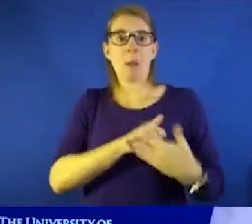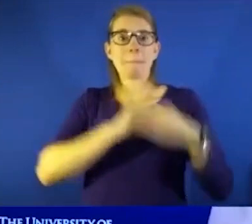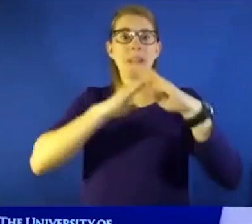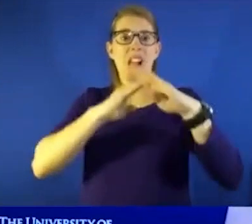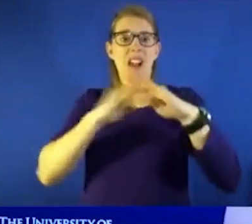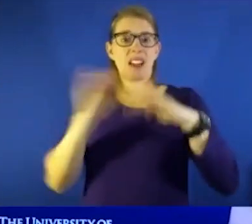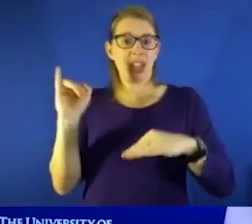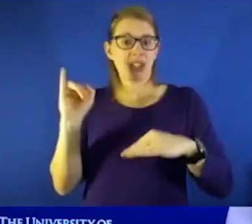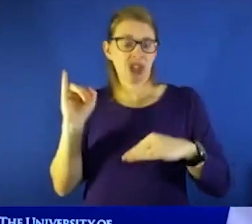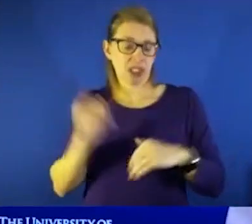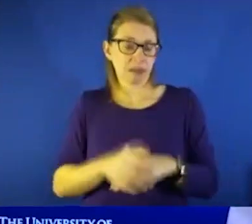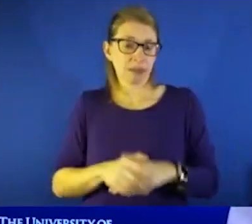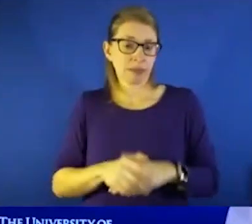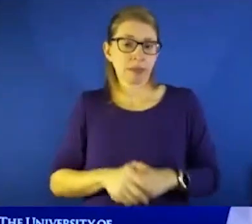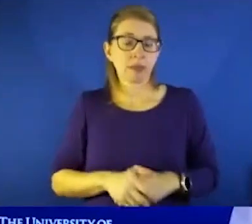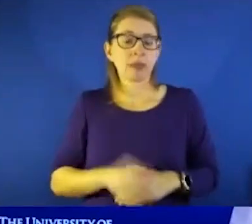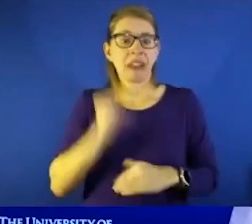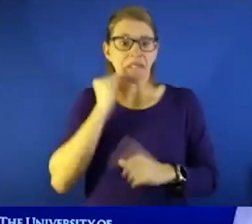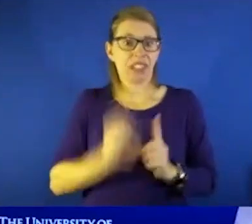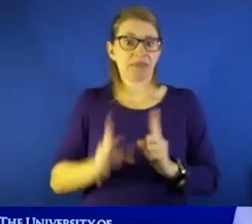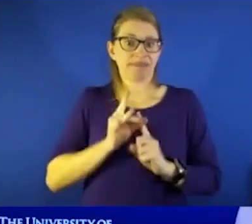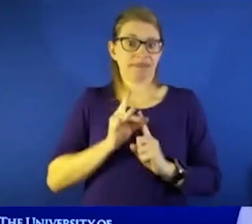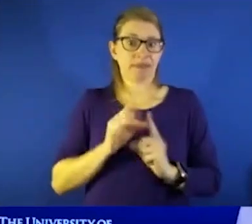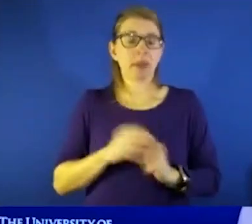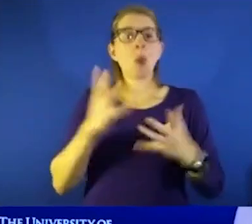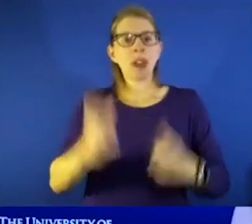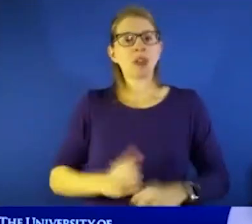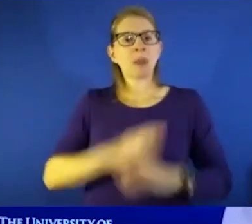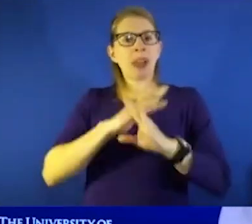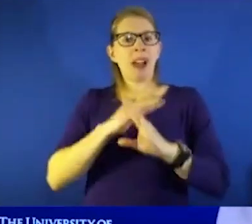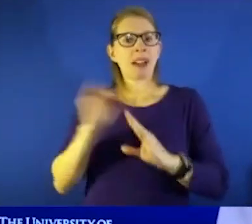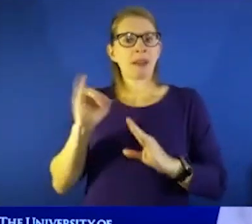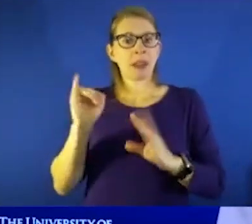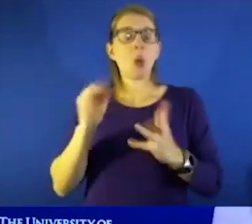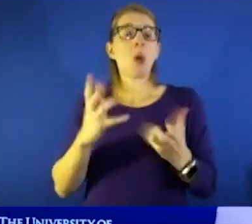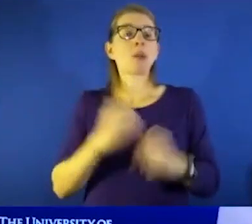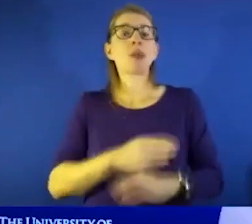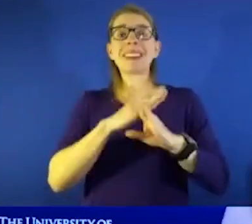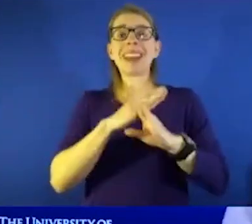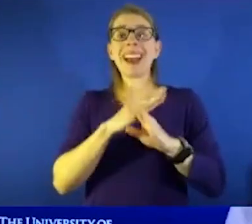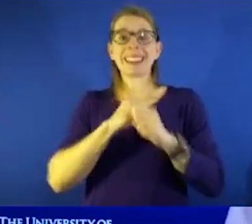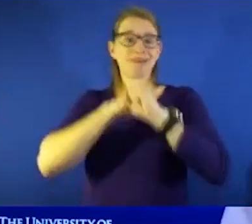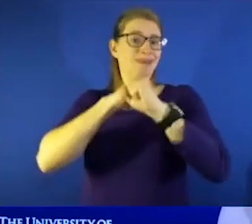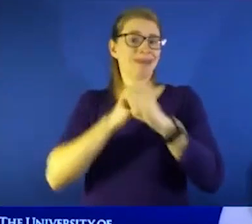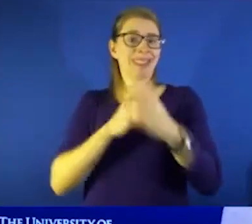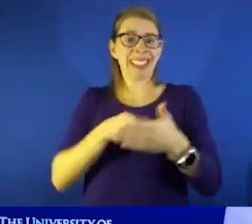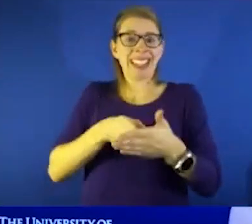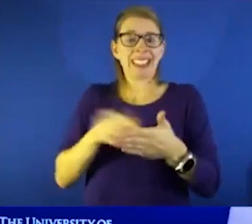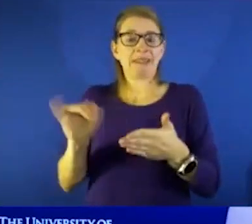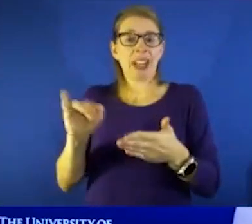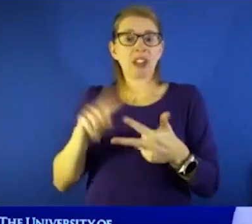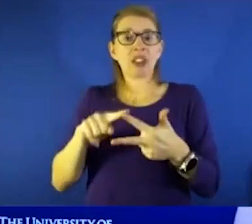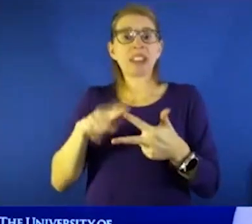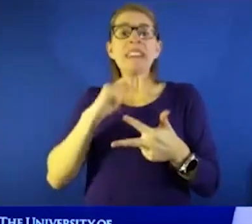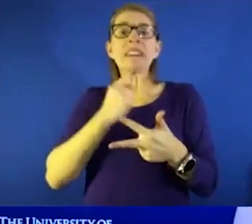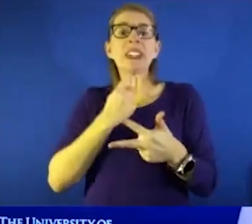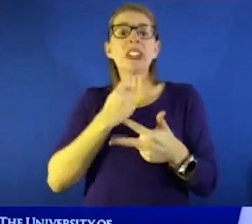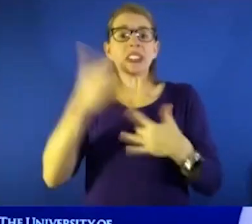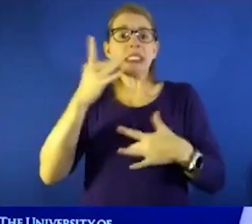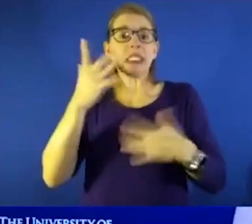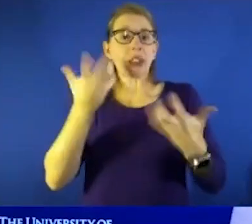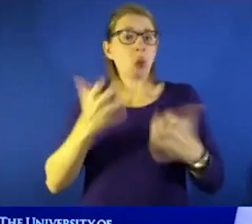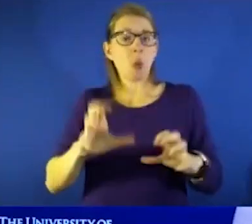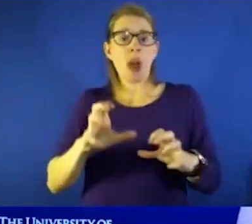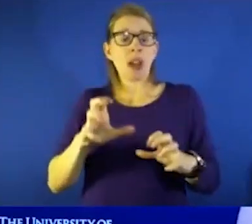we want to block infection because, or we want to protect against infection. We want to protect against severe disease because we don't want you to come to